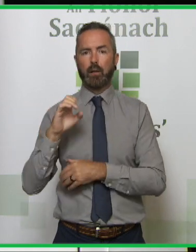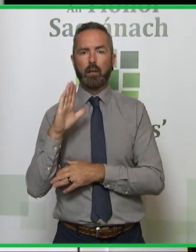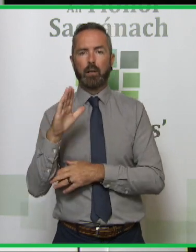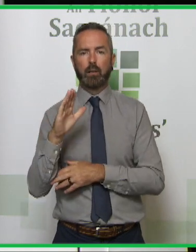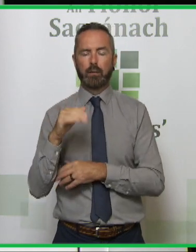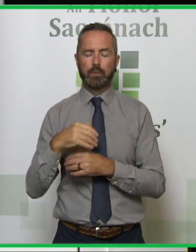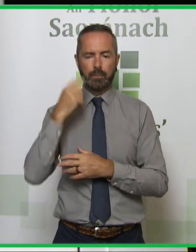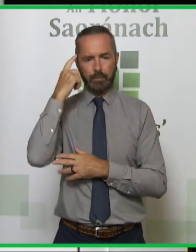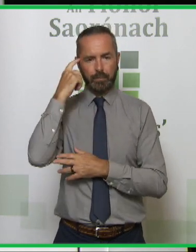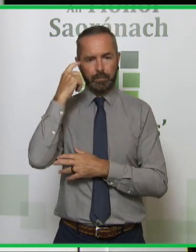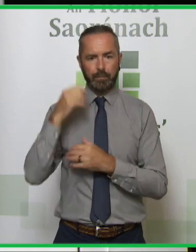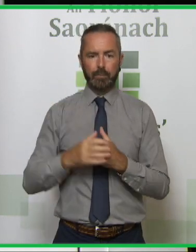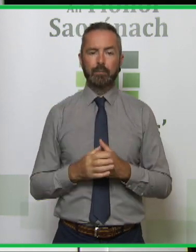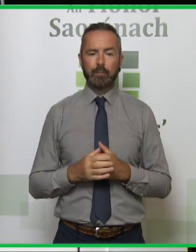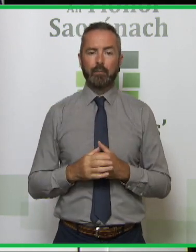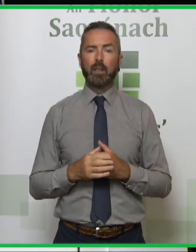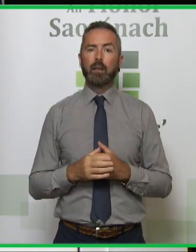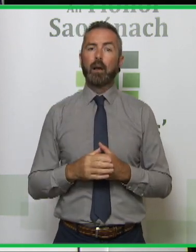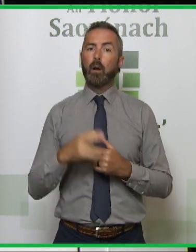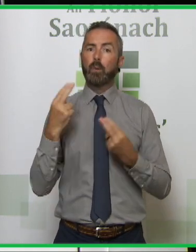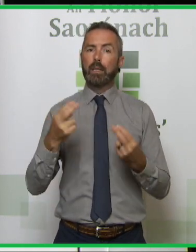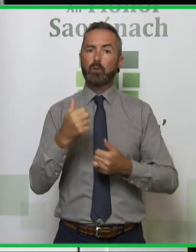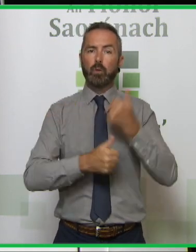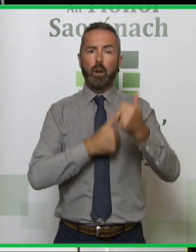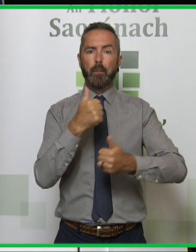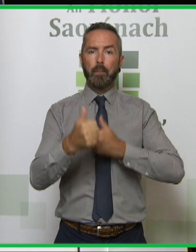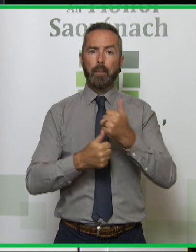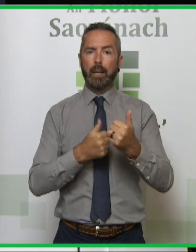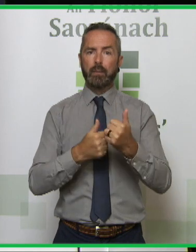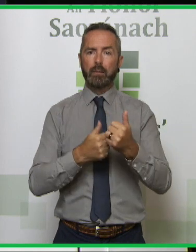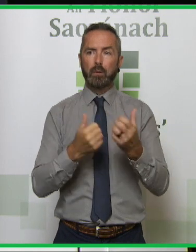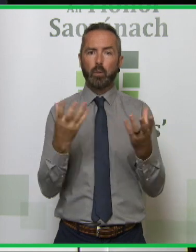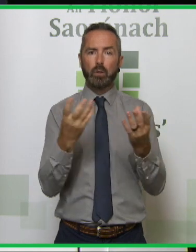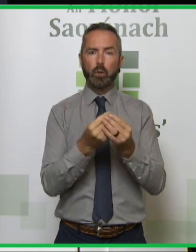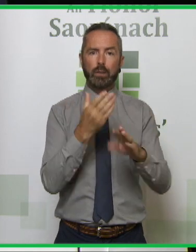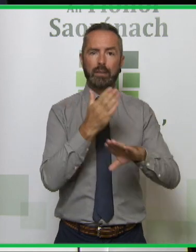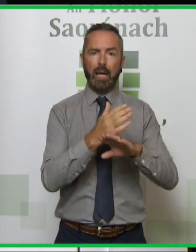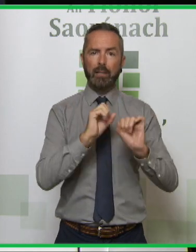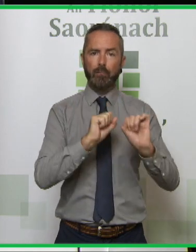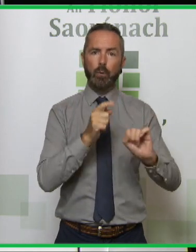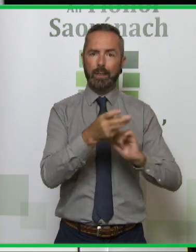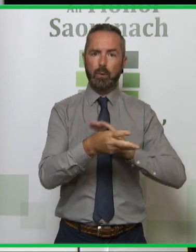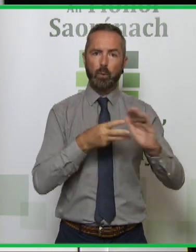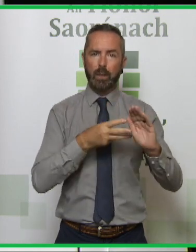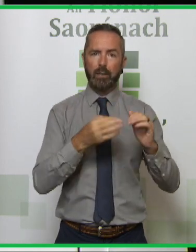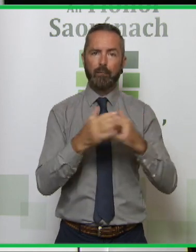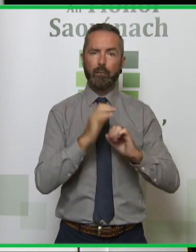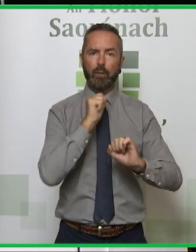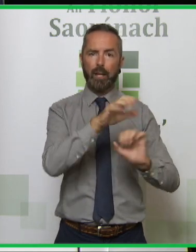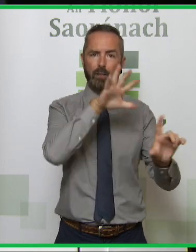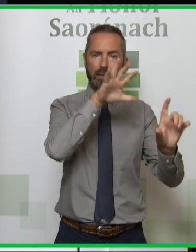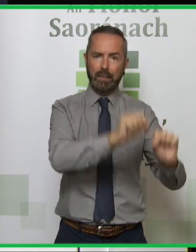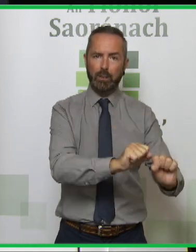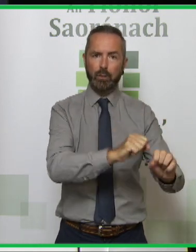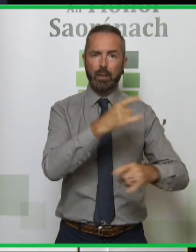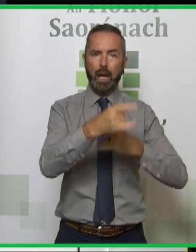of me as chair of the Citizens' Assembly on Drugs not to commend the joint task forces this week in terms of the drug seizure that happened